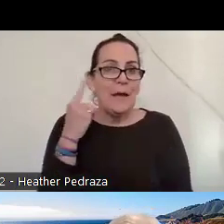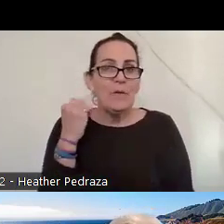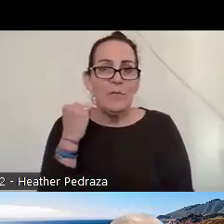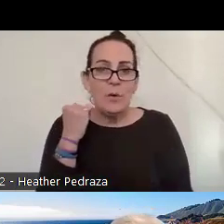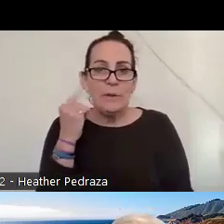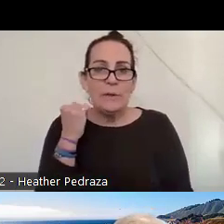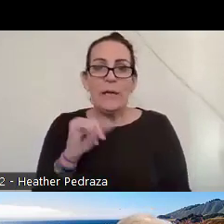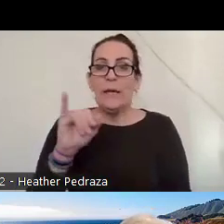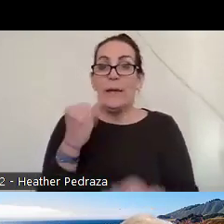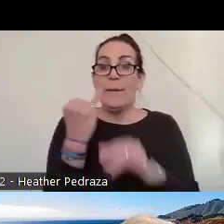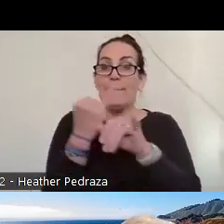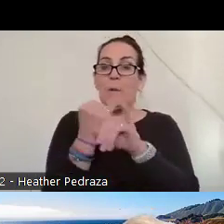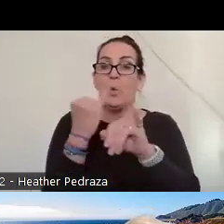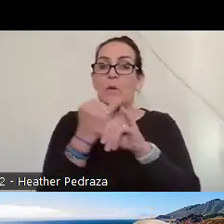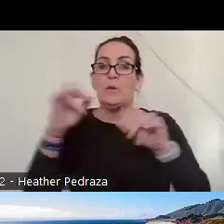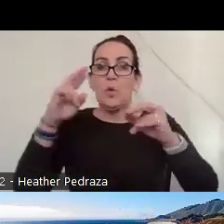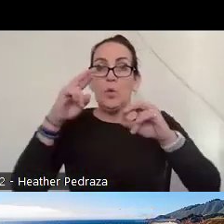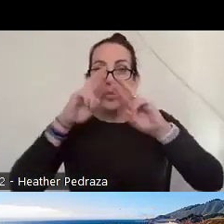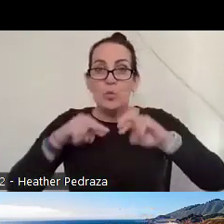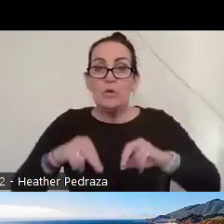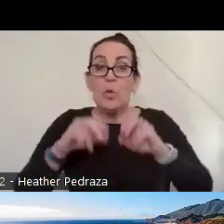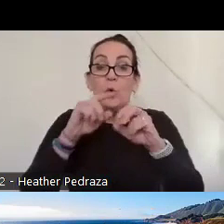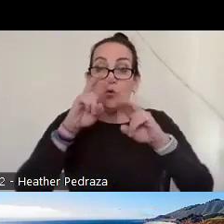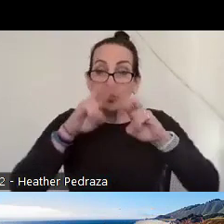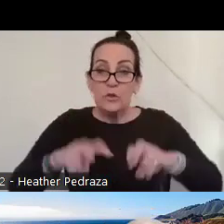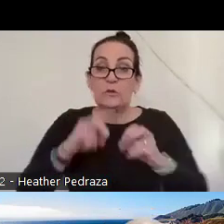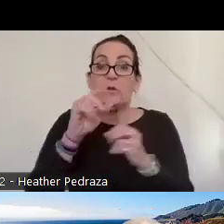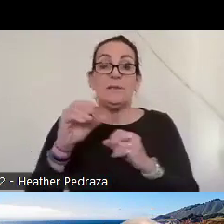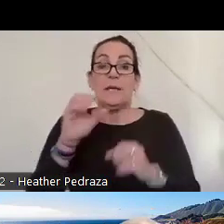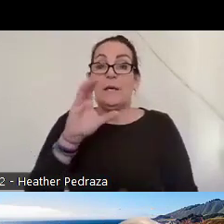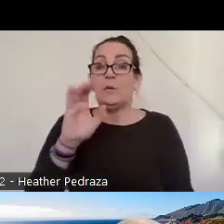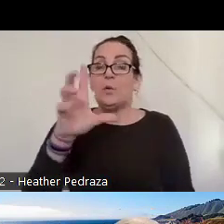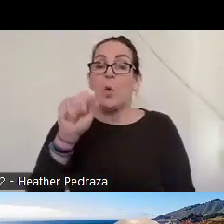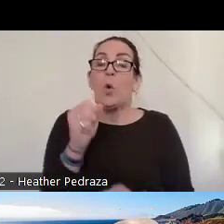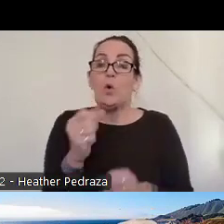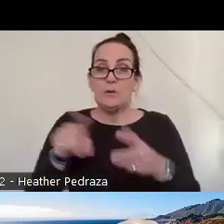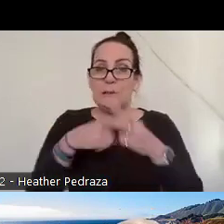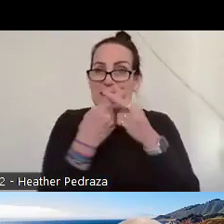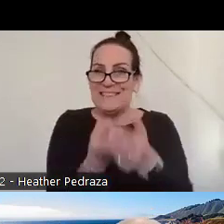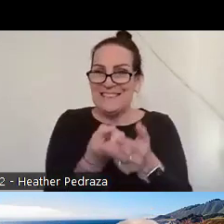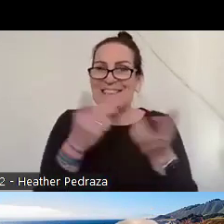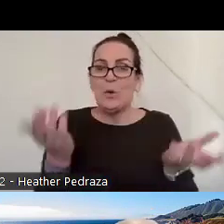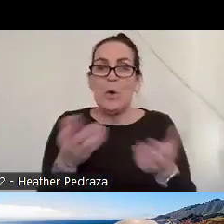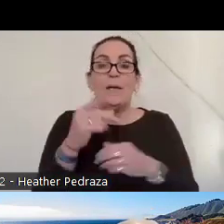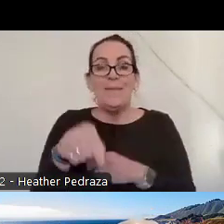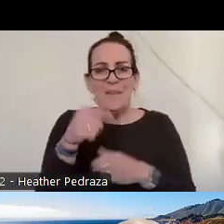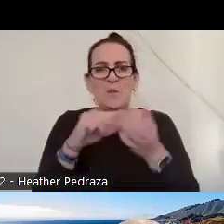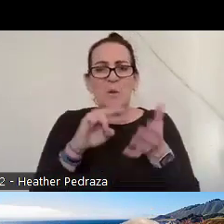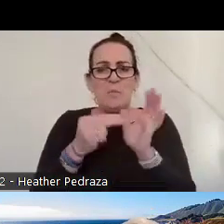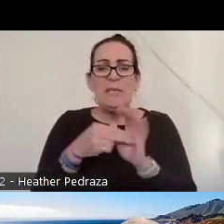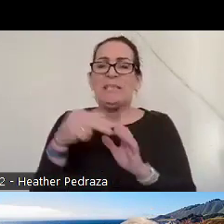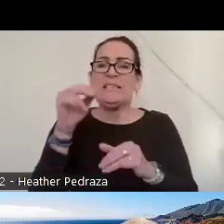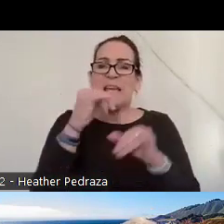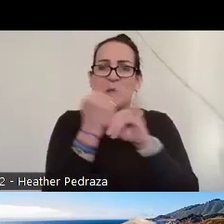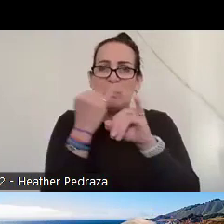Cures Initiative. So the focus is on a specific kind of technology, this immunology research